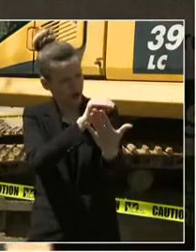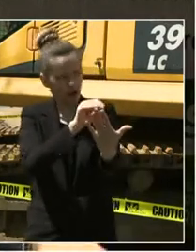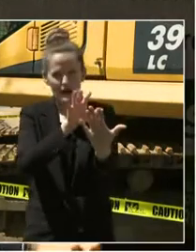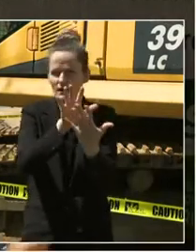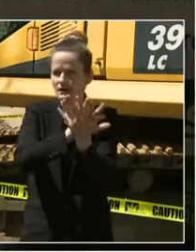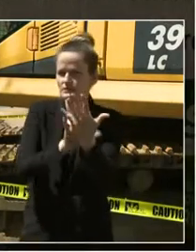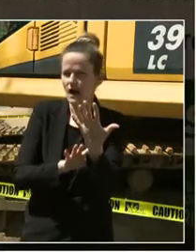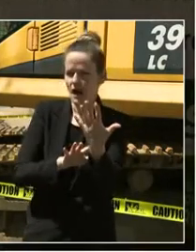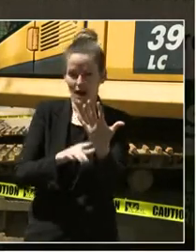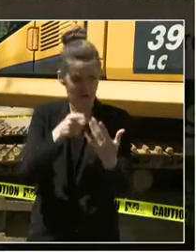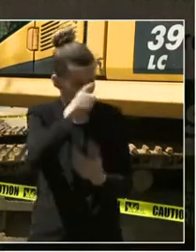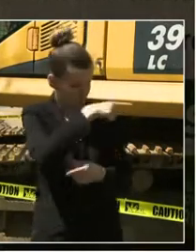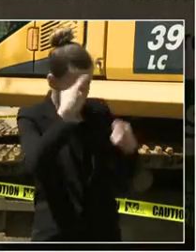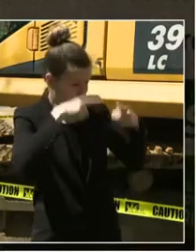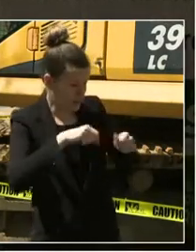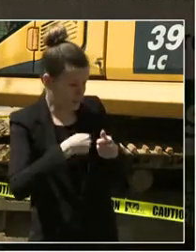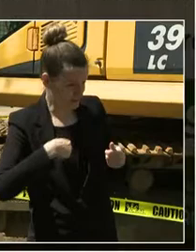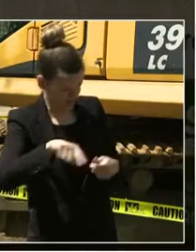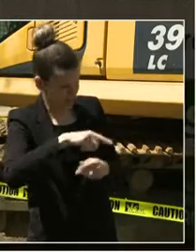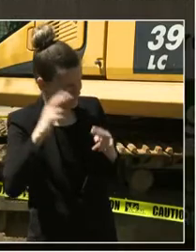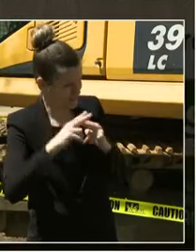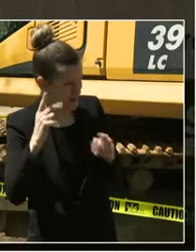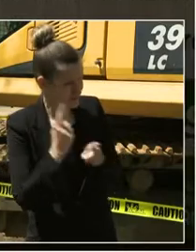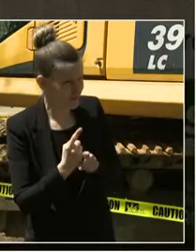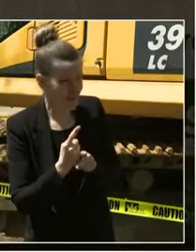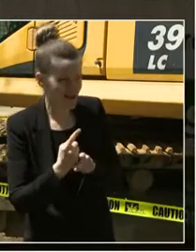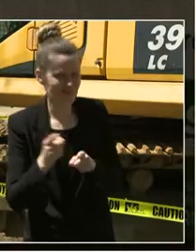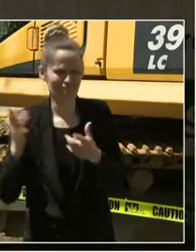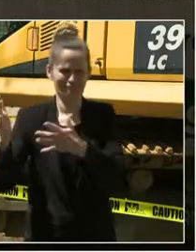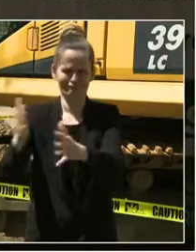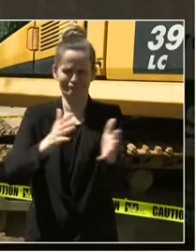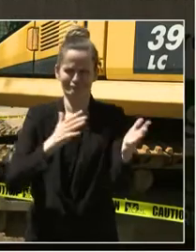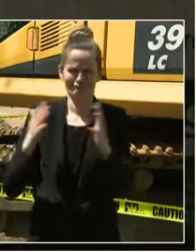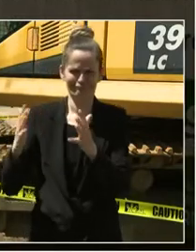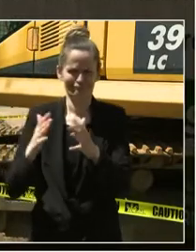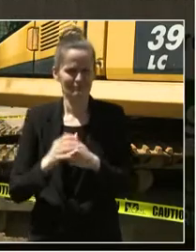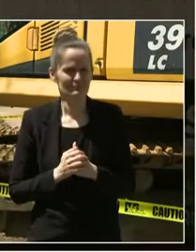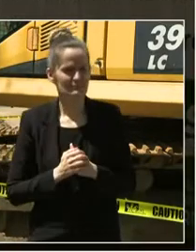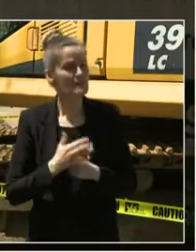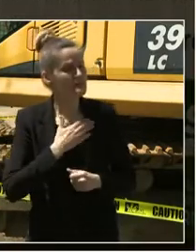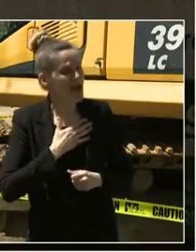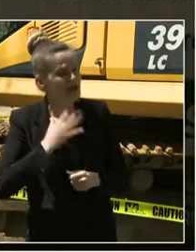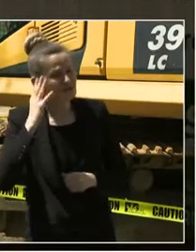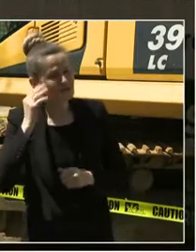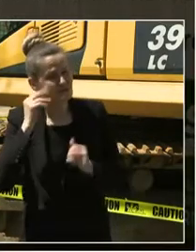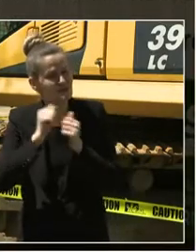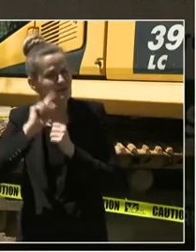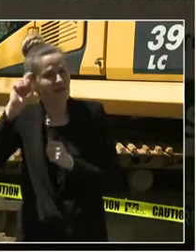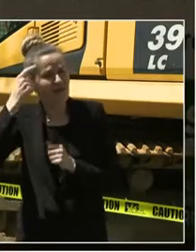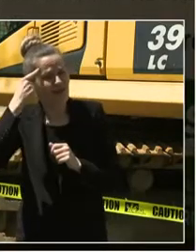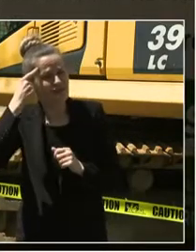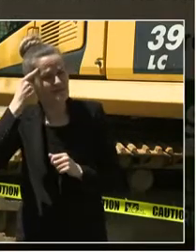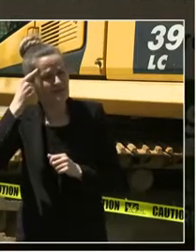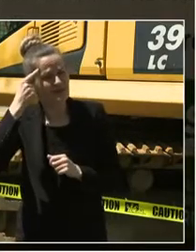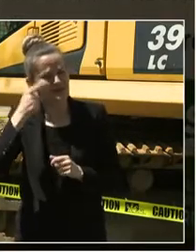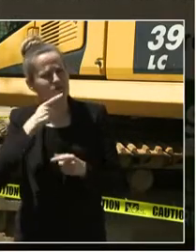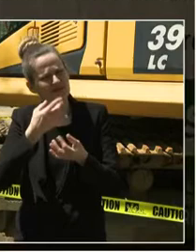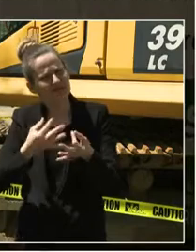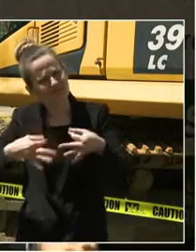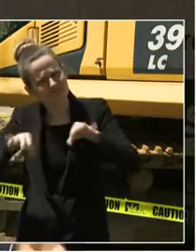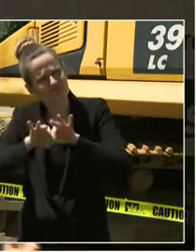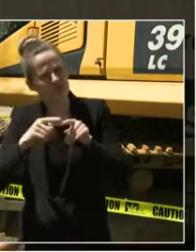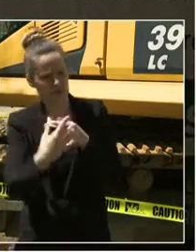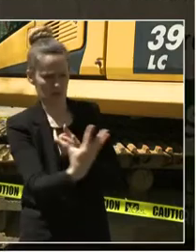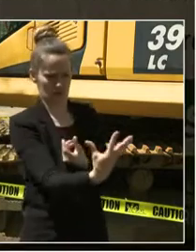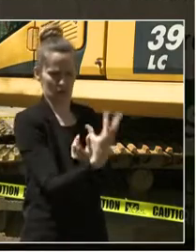My experience then prior to government also taught me how important inclusive and accessible recreation is. And it's not